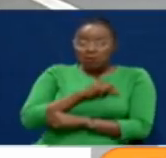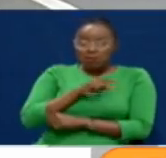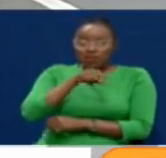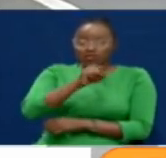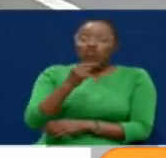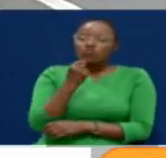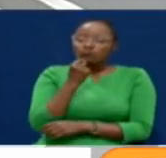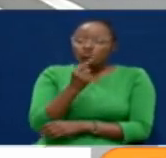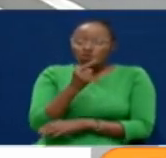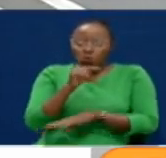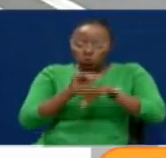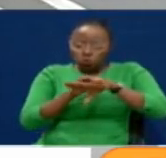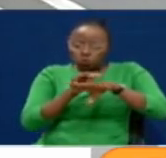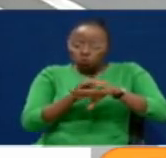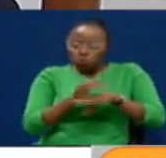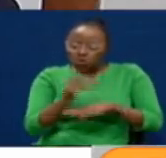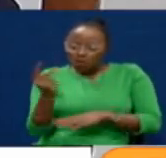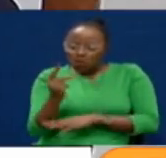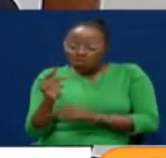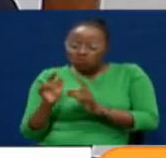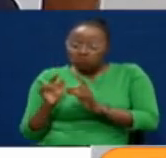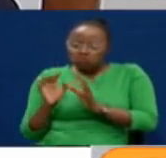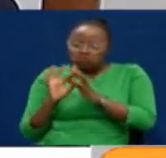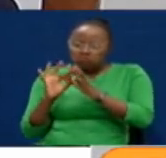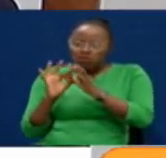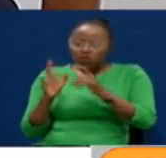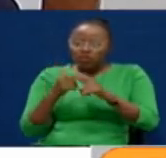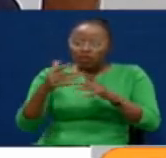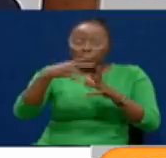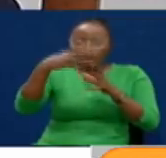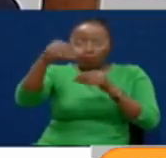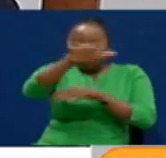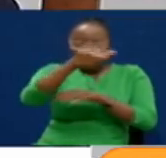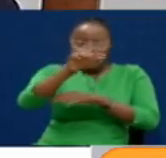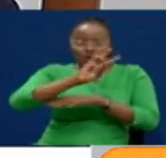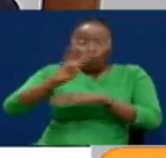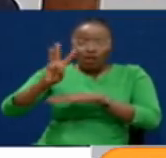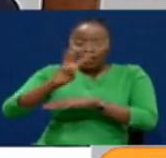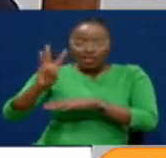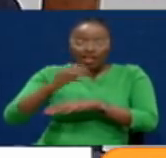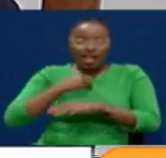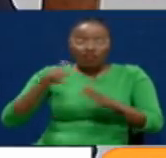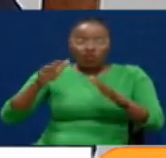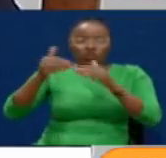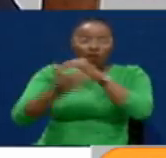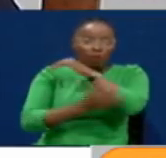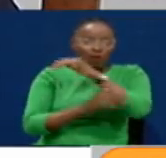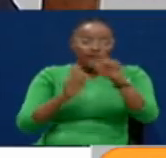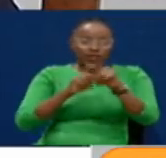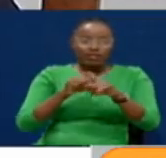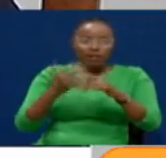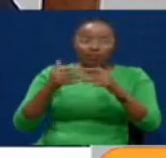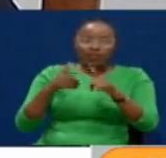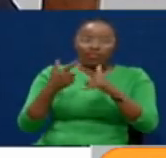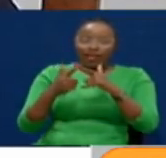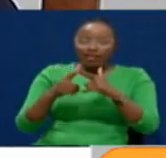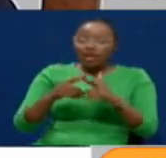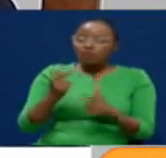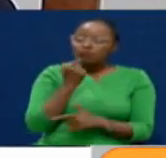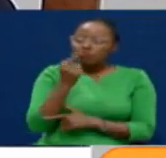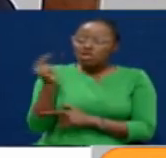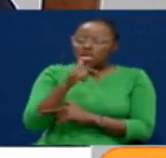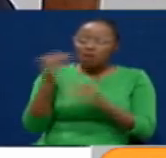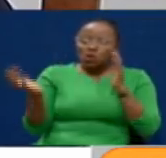good books at some point. Mm-hmm. Another point, I went to some place in Wangige where the road is terrible. And they say when he fell out with Moi came and plucked it out.